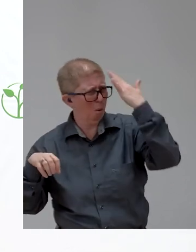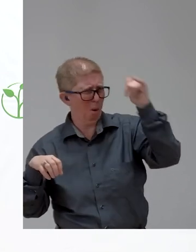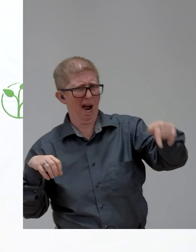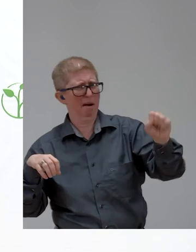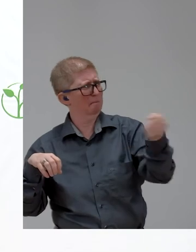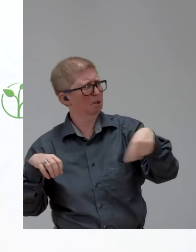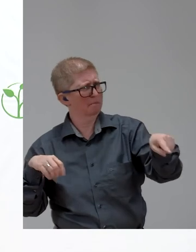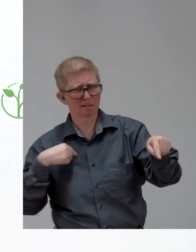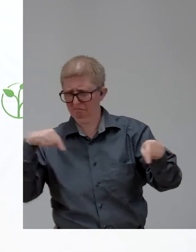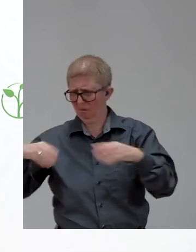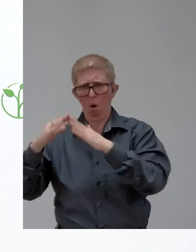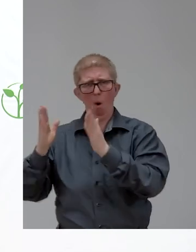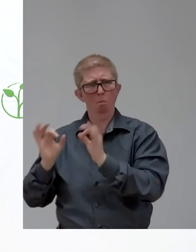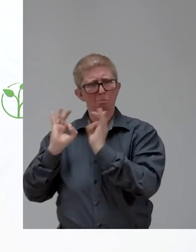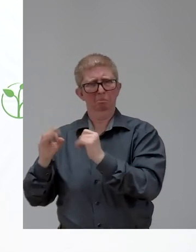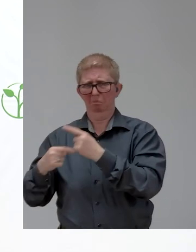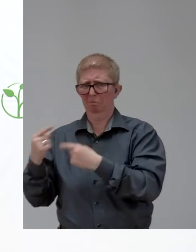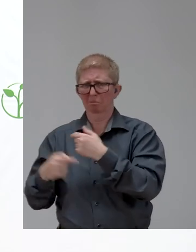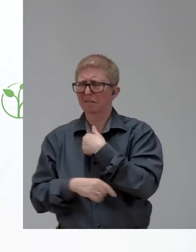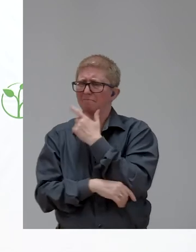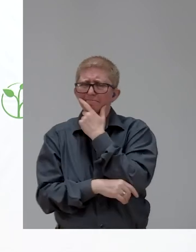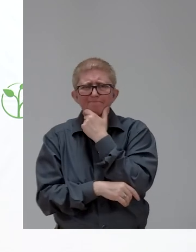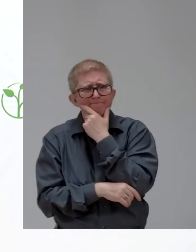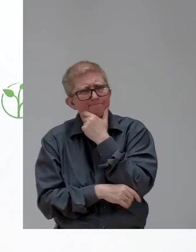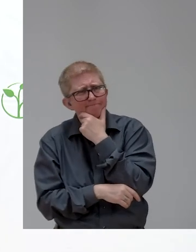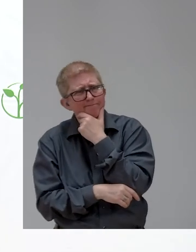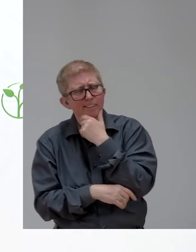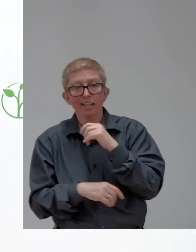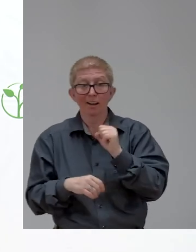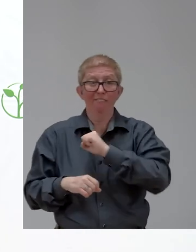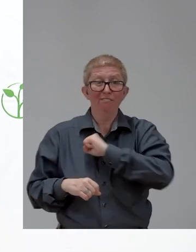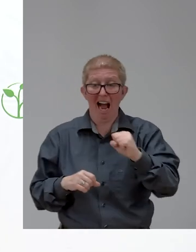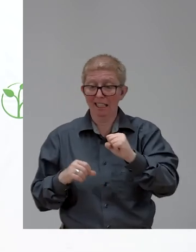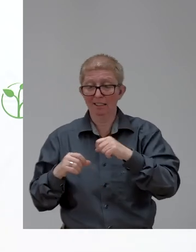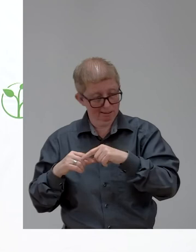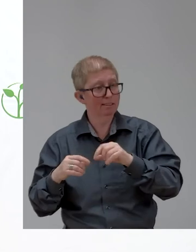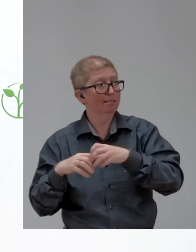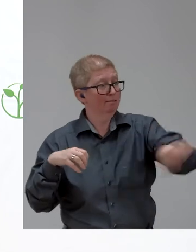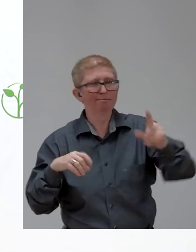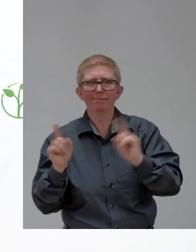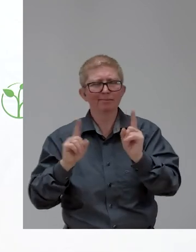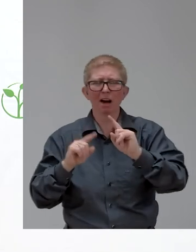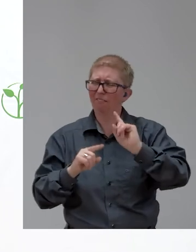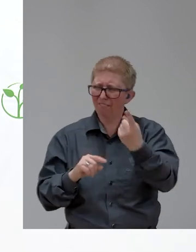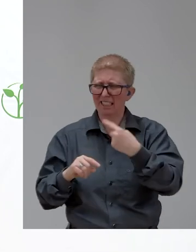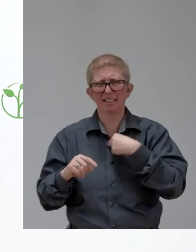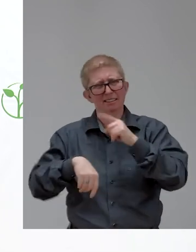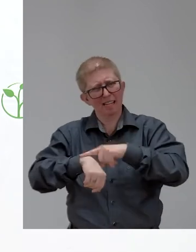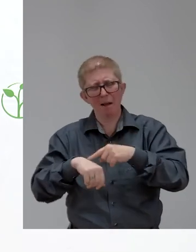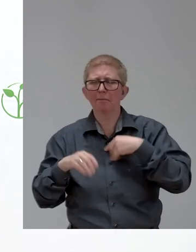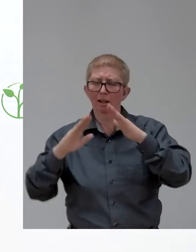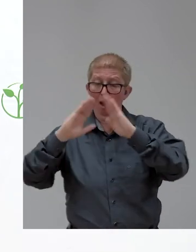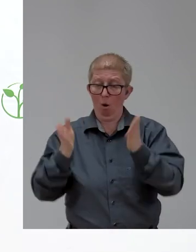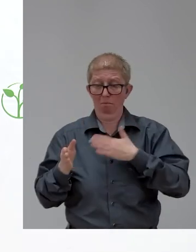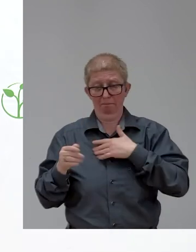it looks like successful, it's probably too early. Make sure you understand that as a basis. That's the first thing. The second thing is